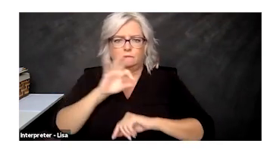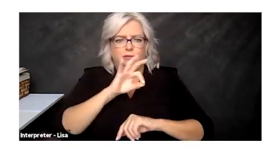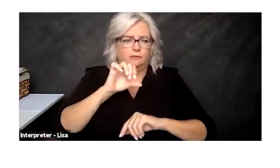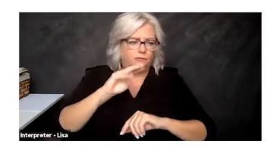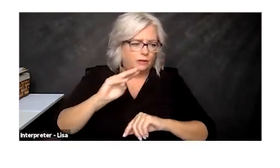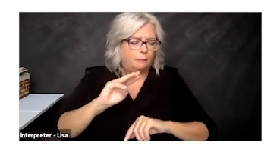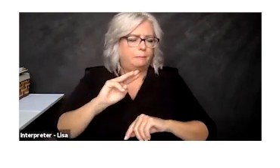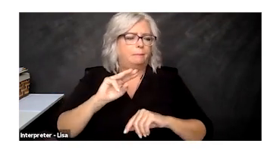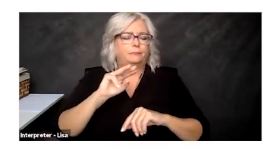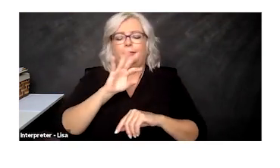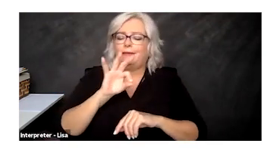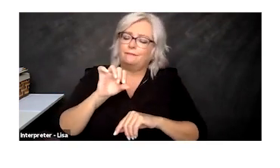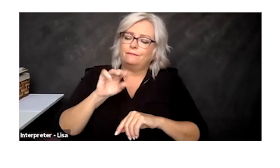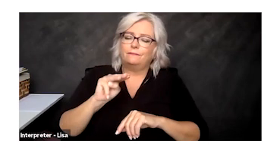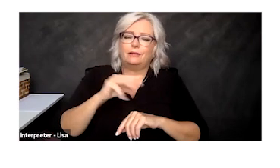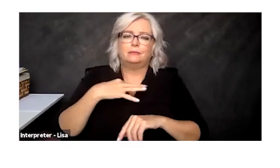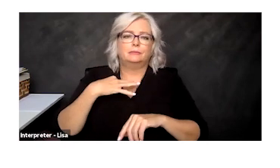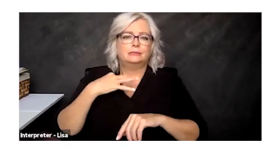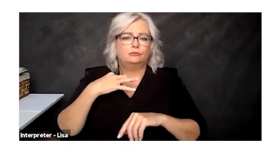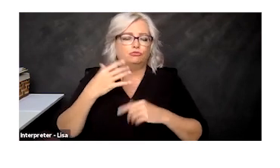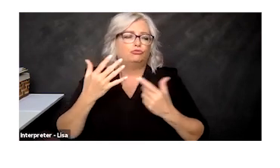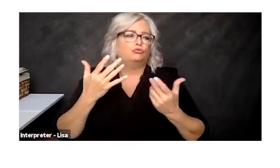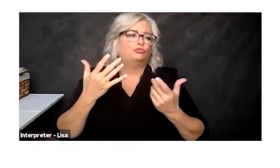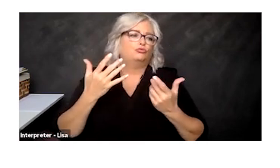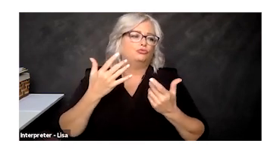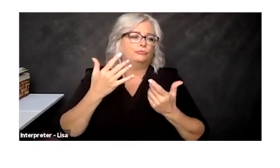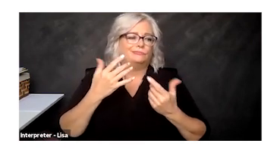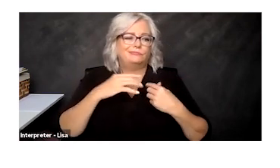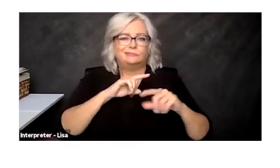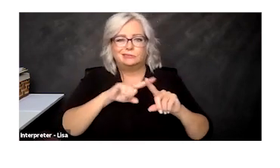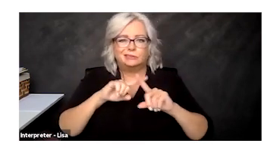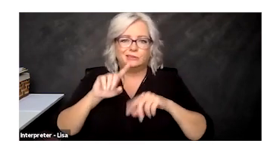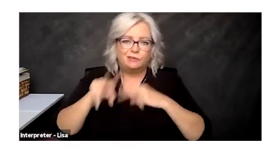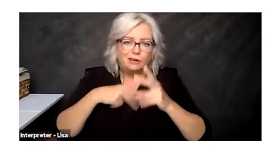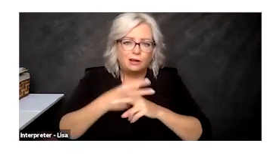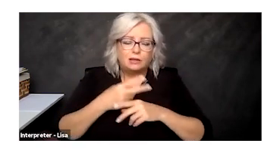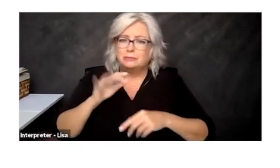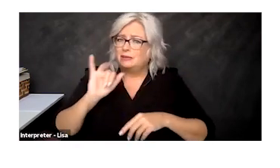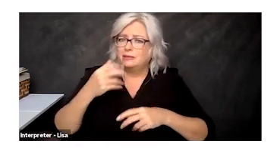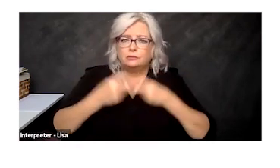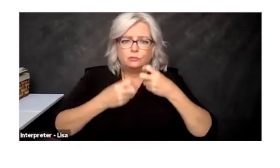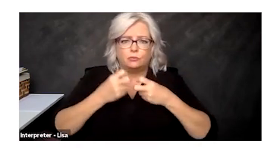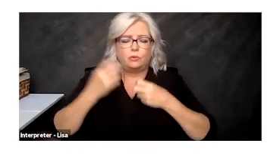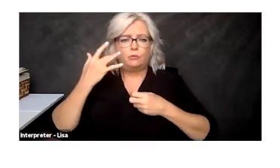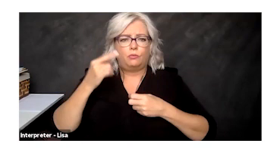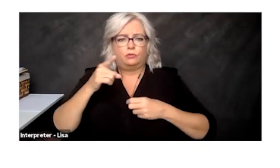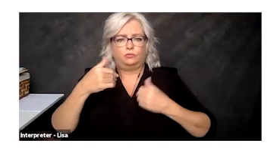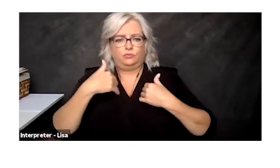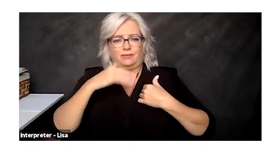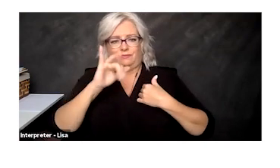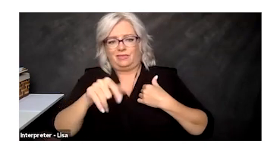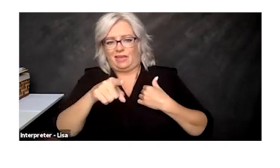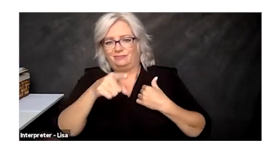time that many of it was very problematic because you have instances like this where people